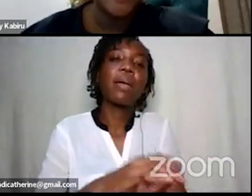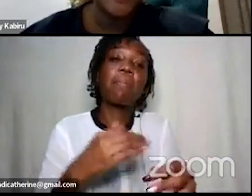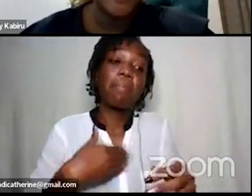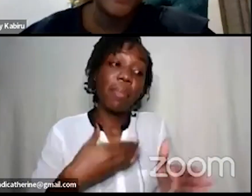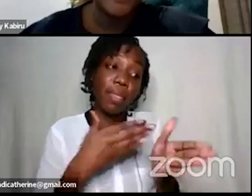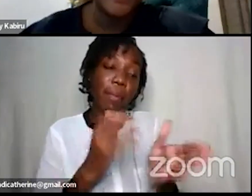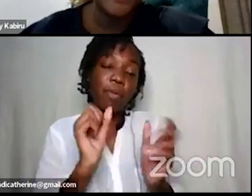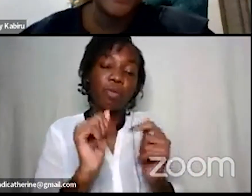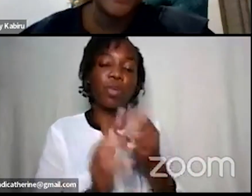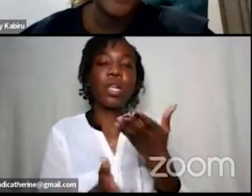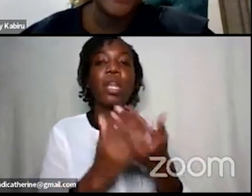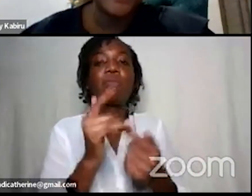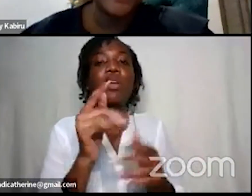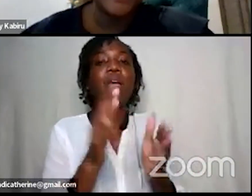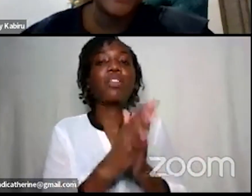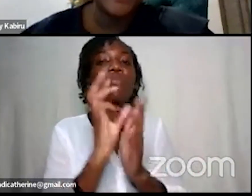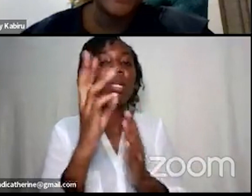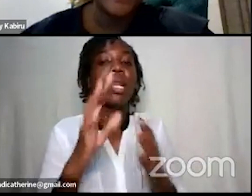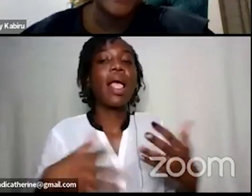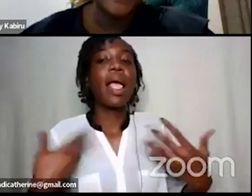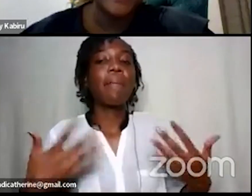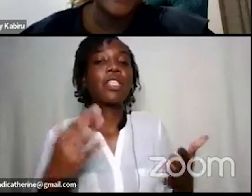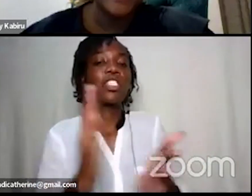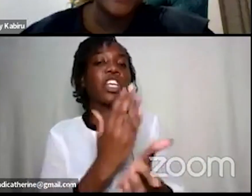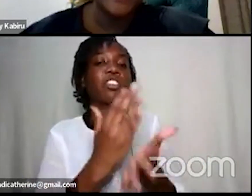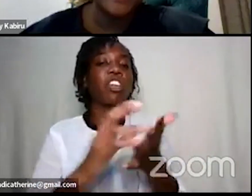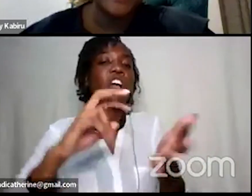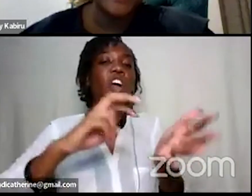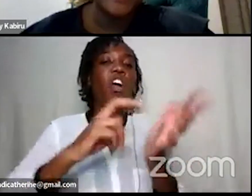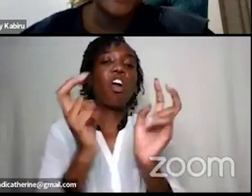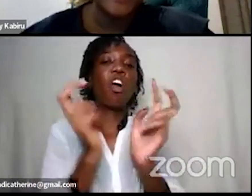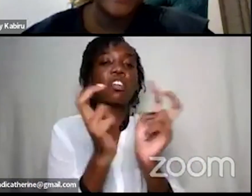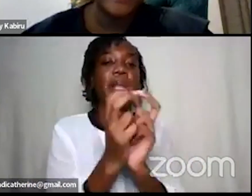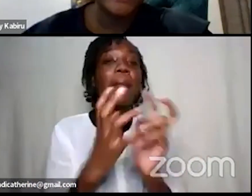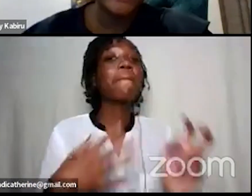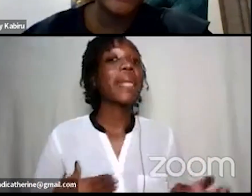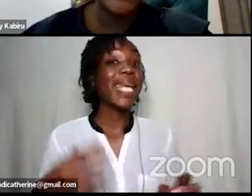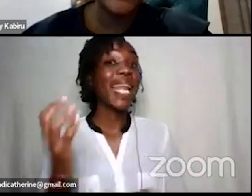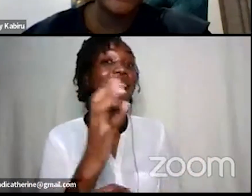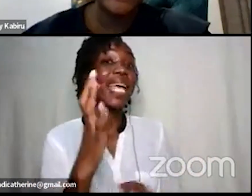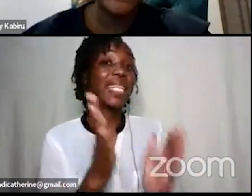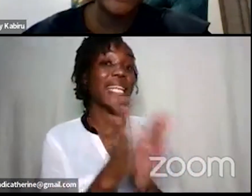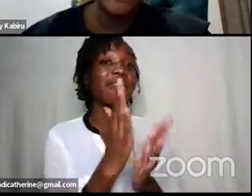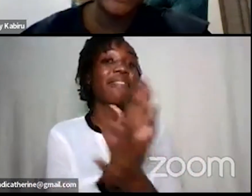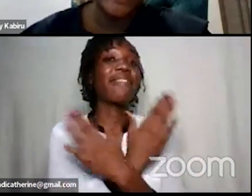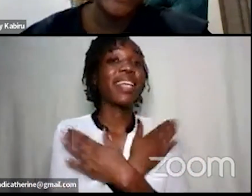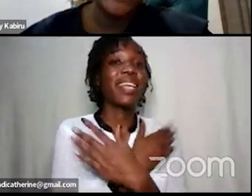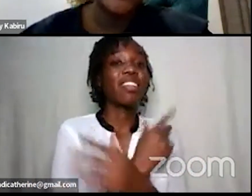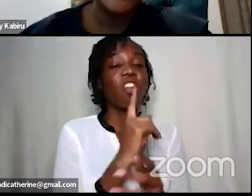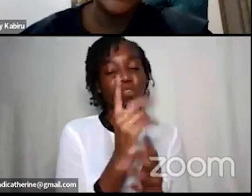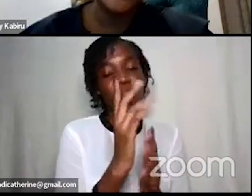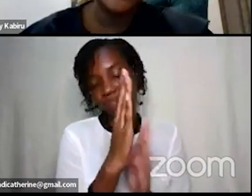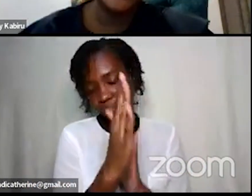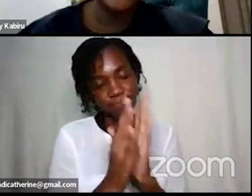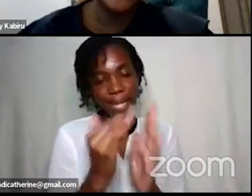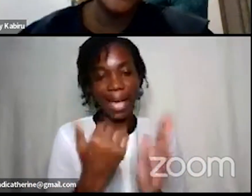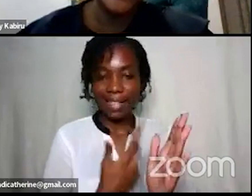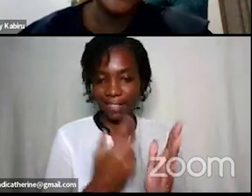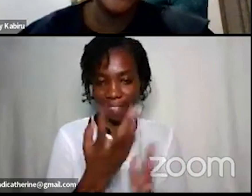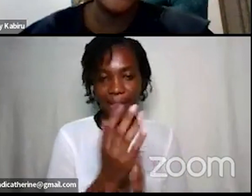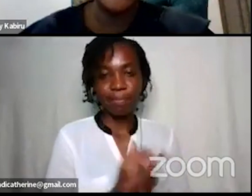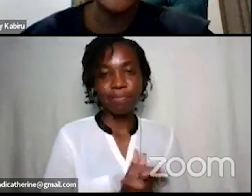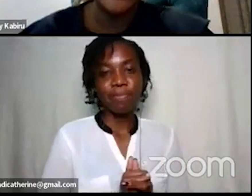And I will be happy to share their contacts. I'm a client and a friend of Nancy, so yeah, we're there. But